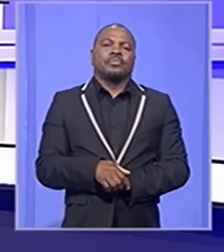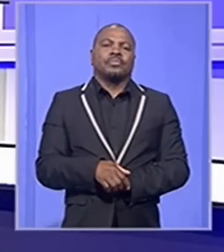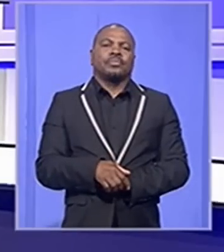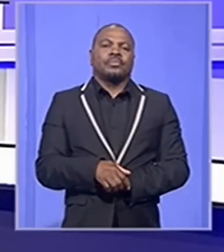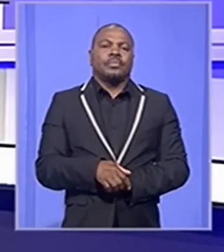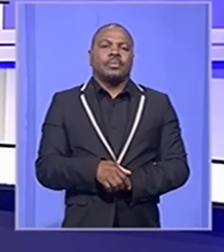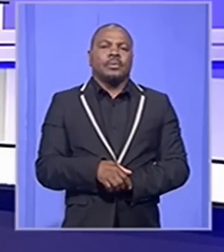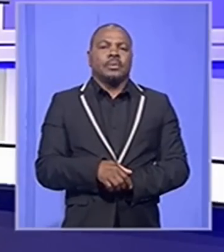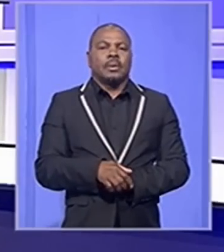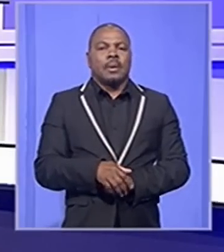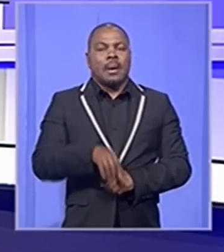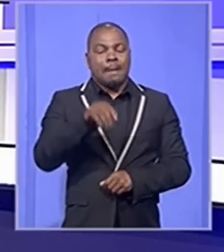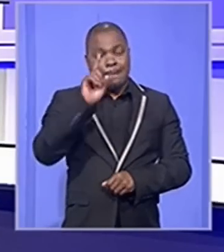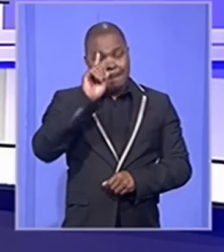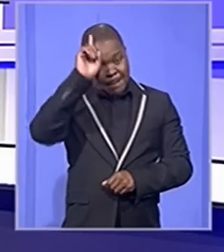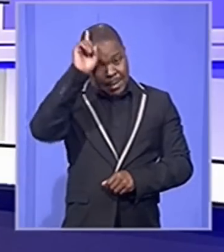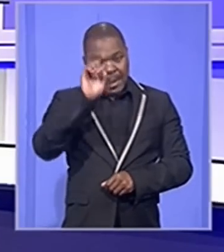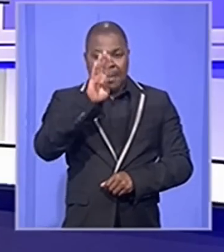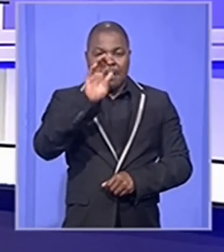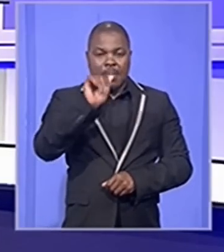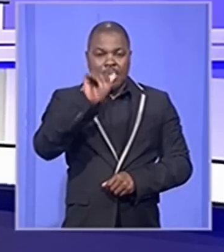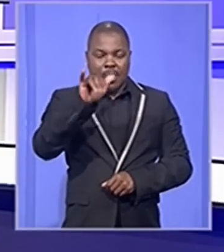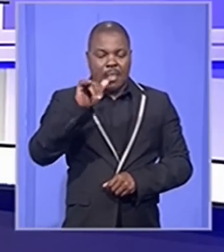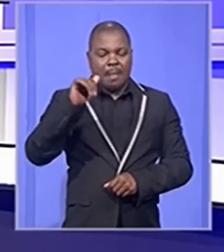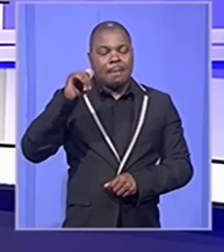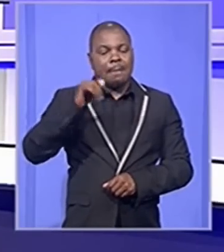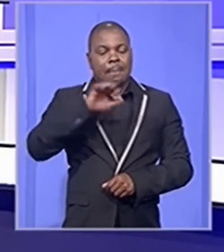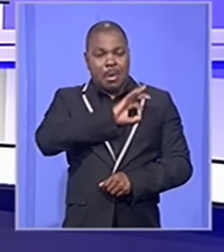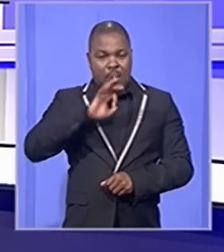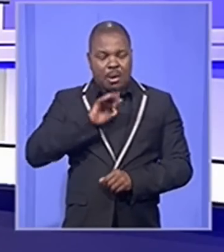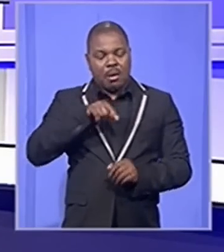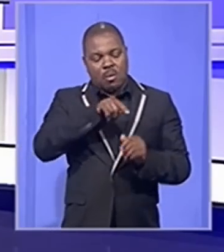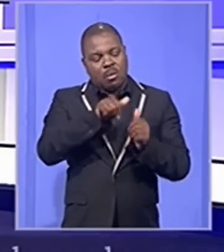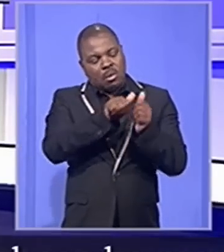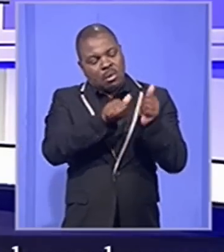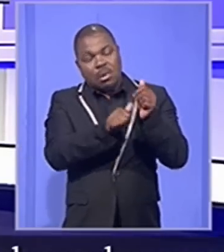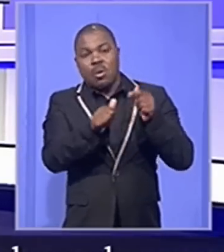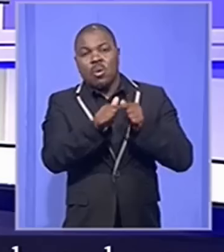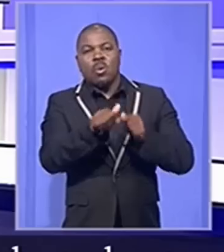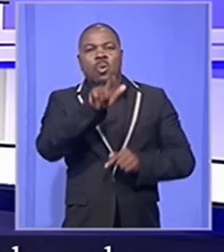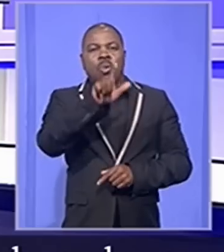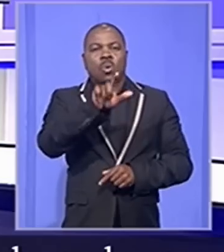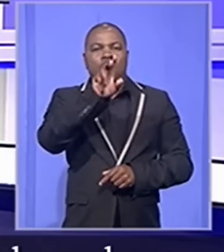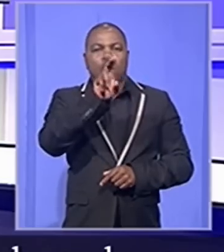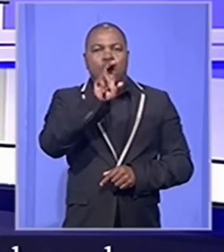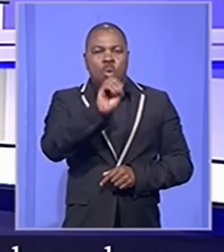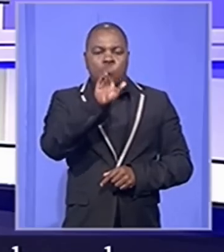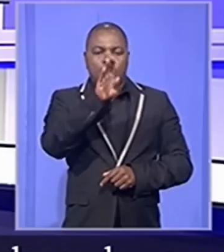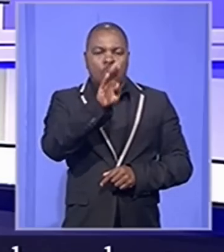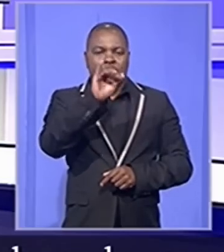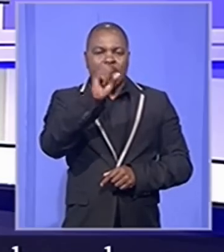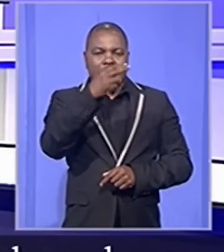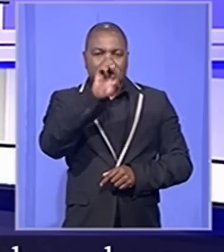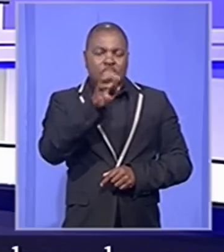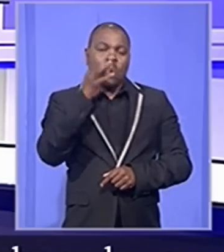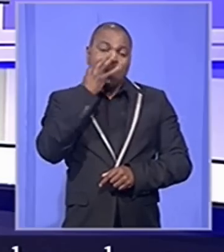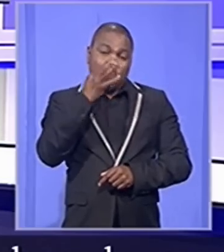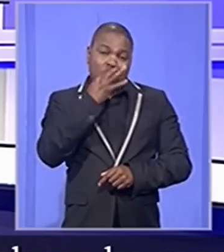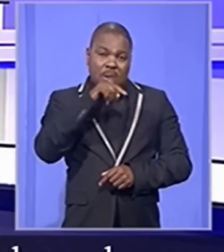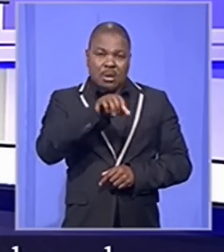Motlatsa Meyara wa masepala mogolo wa Nelson Mandela Bay Babalwa Lubishe a re thebolelo ya motlakase mo karolong